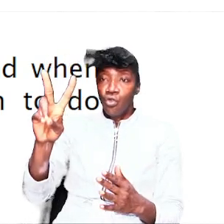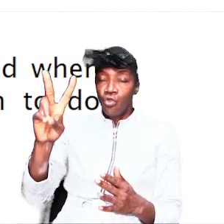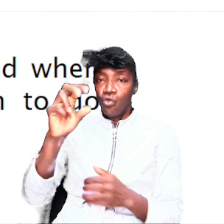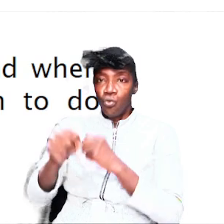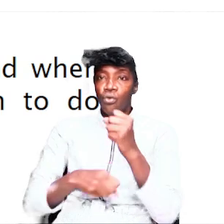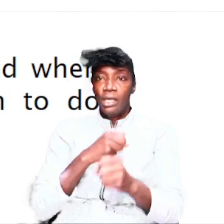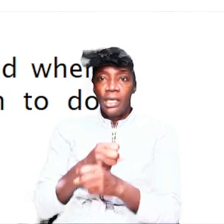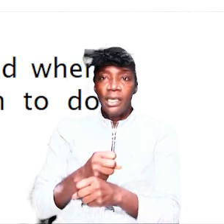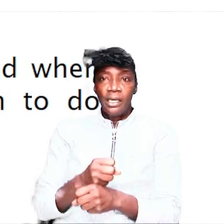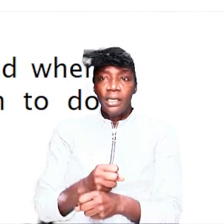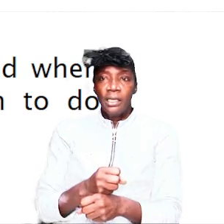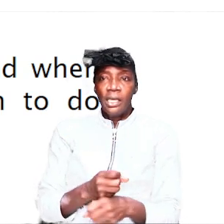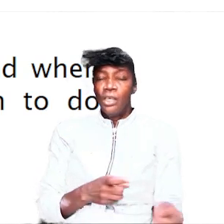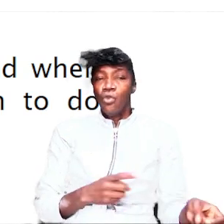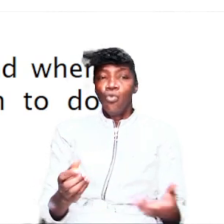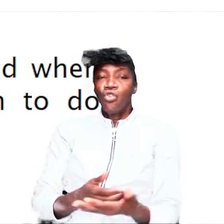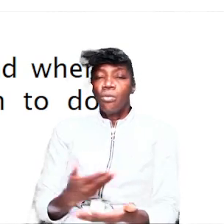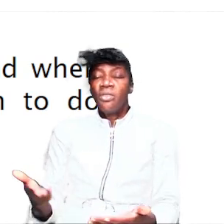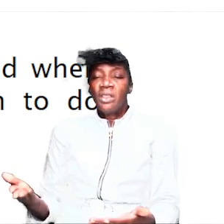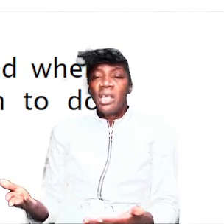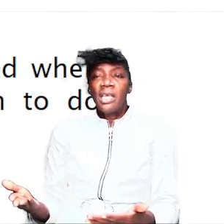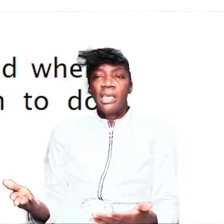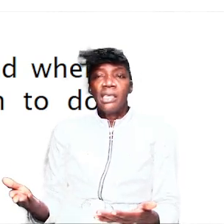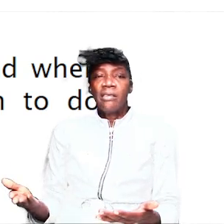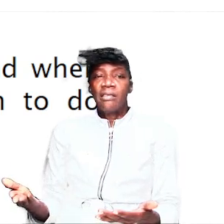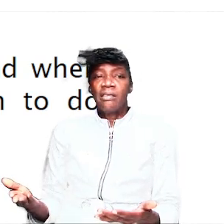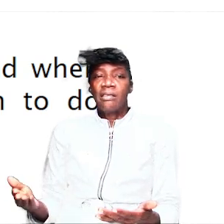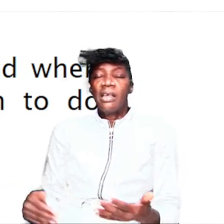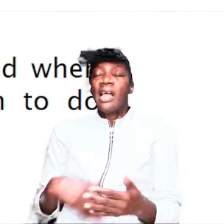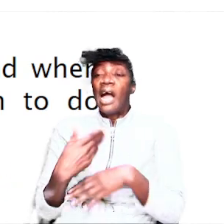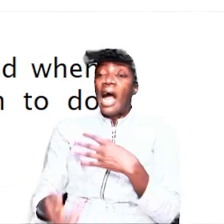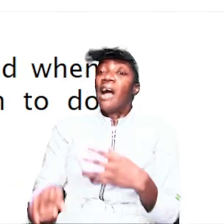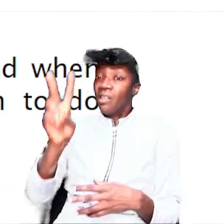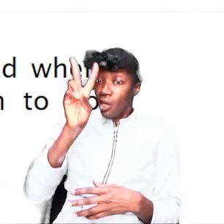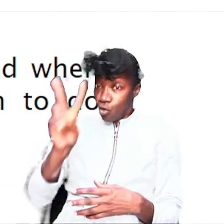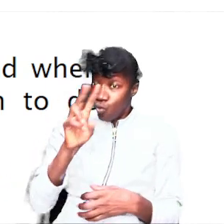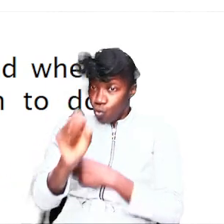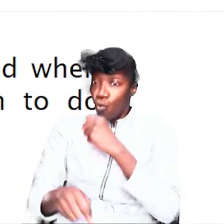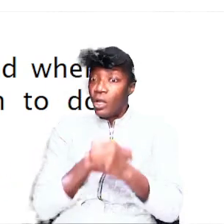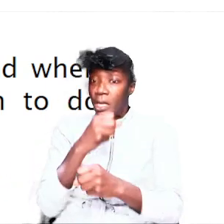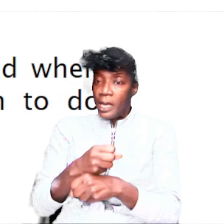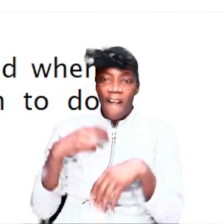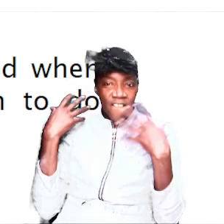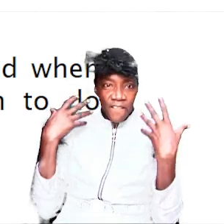from chapter 13 down, it is after the 2 year mark.